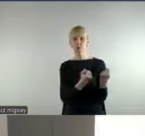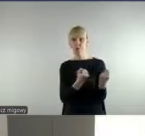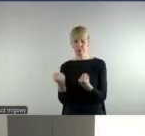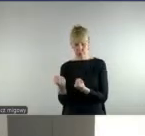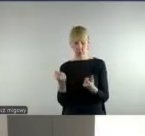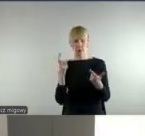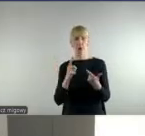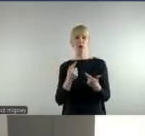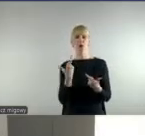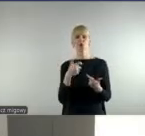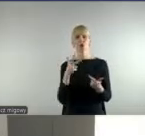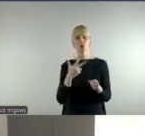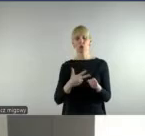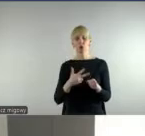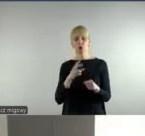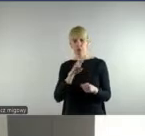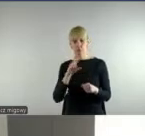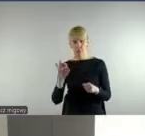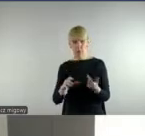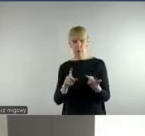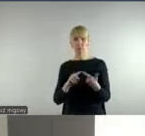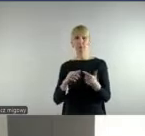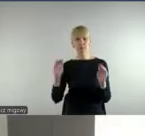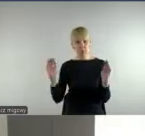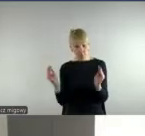electric aggregates, 36 kilowatts, smaller